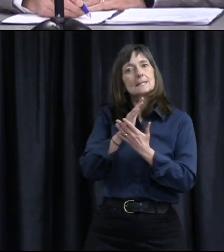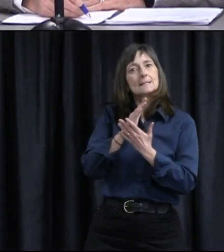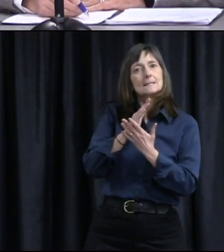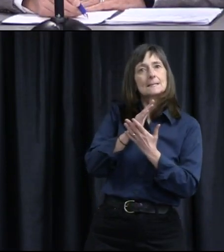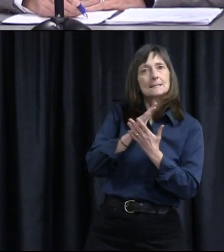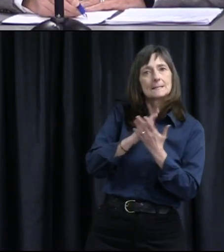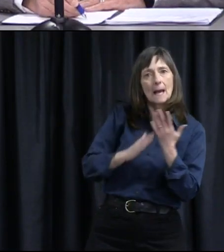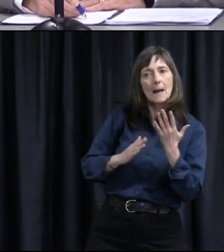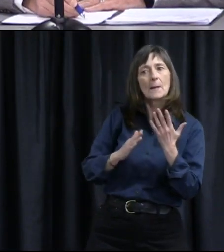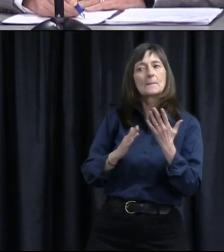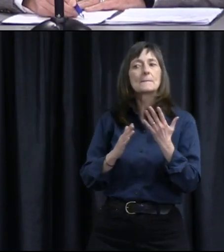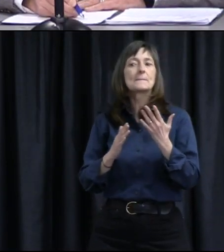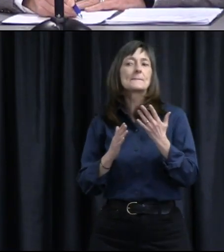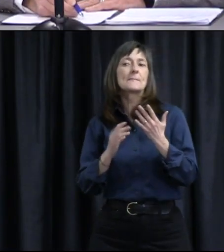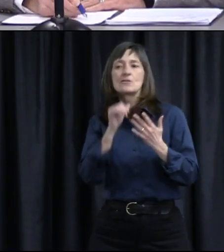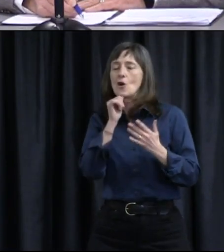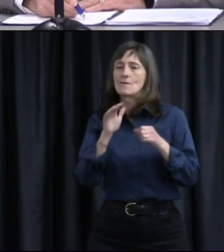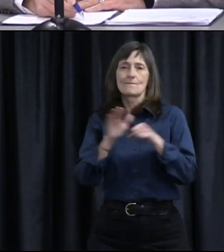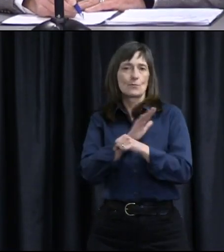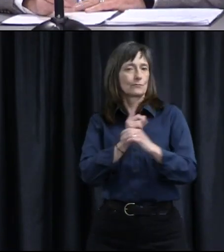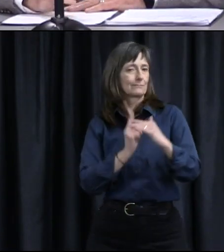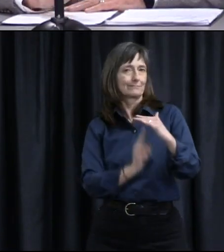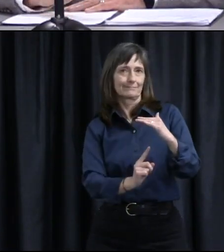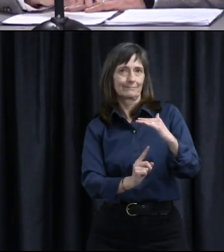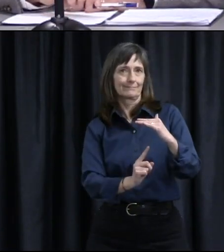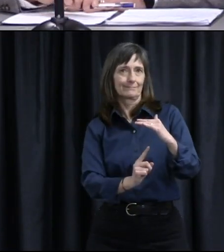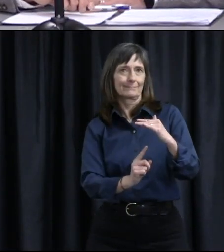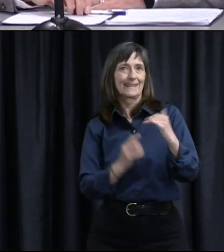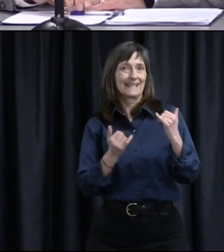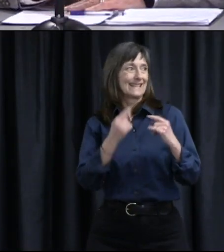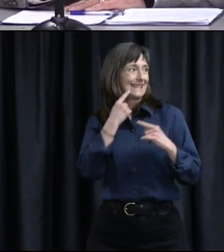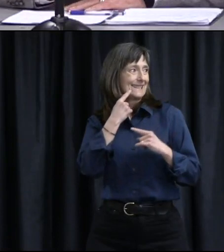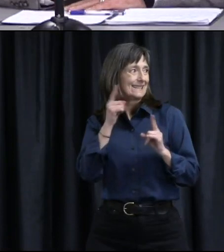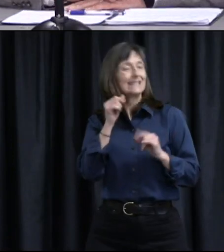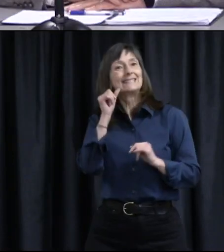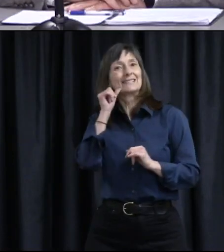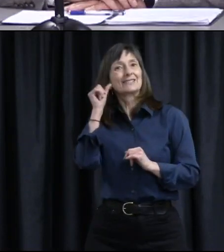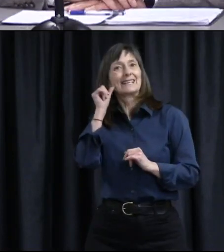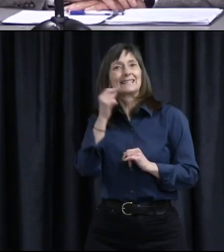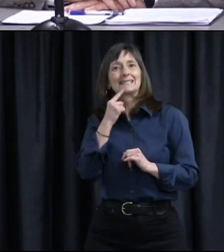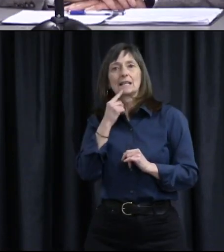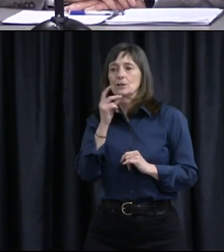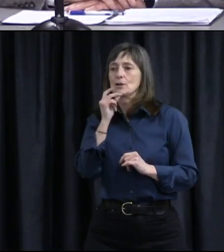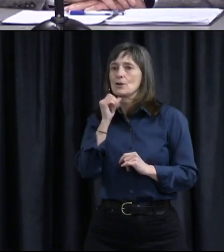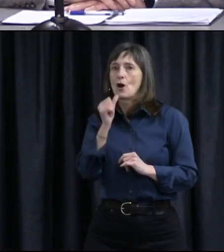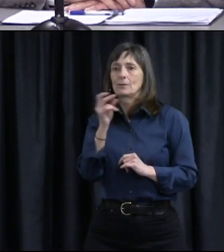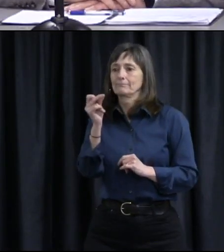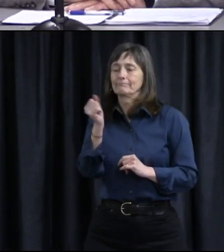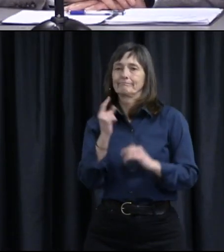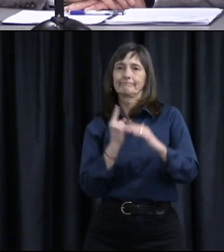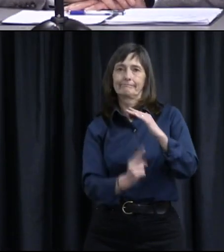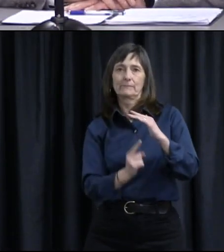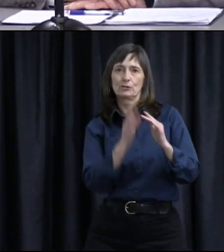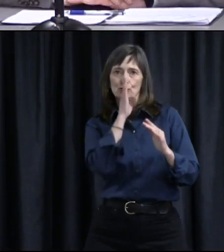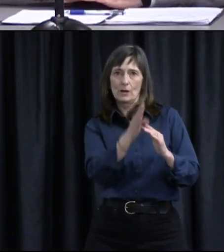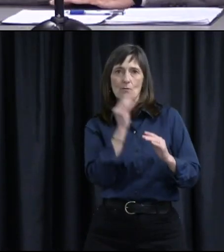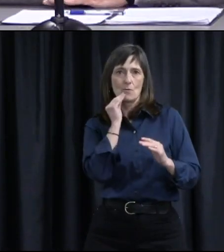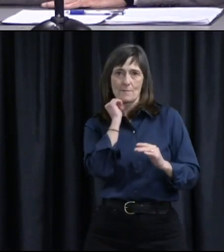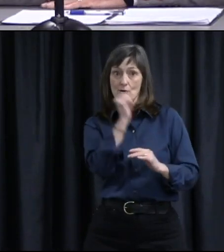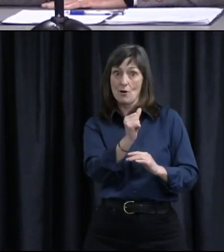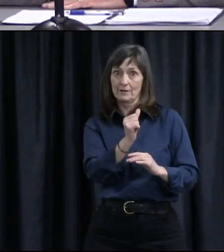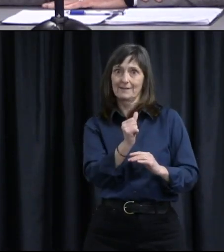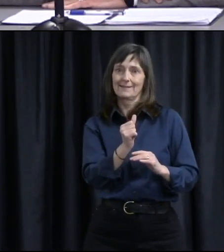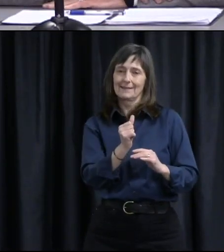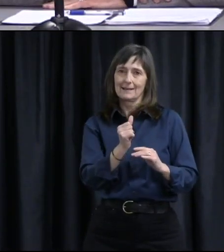people that they had in contact with, or they may have been out in the community, especially the case that you announced yesterday, where you said the person didn't immediately self-isolate.